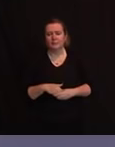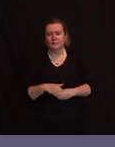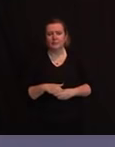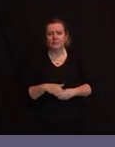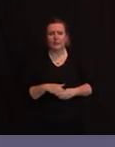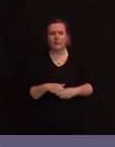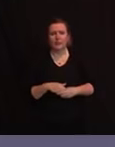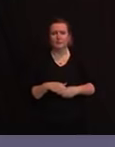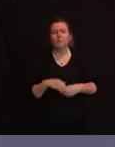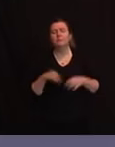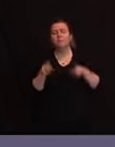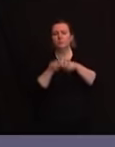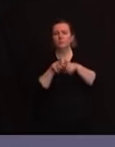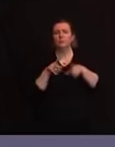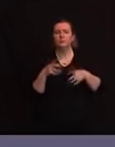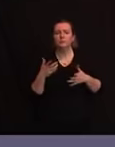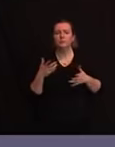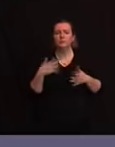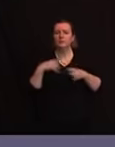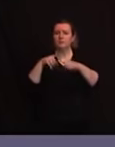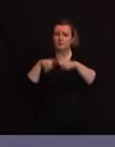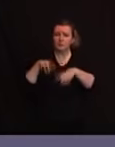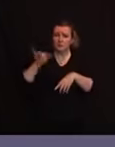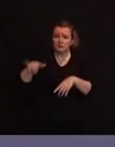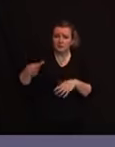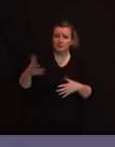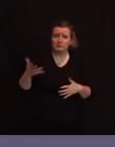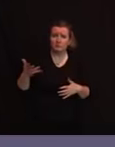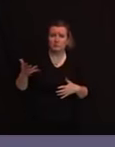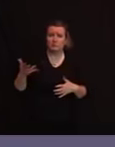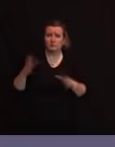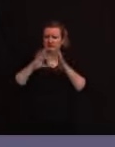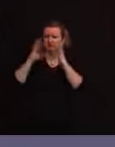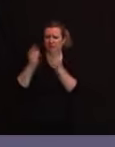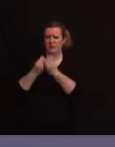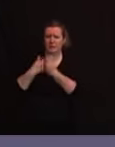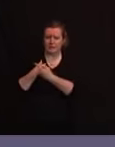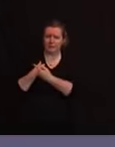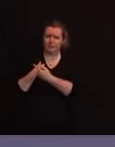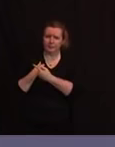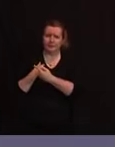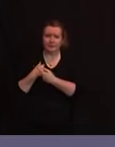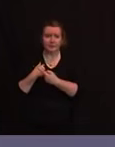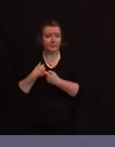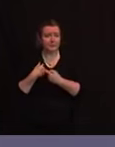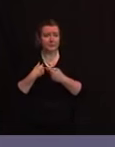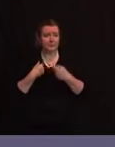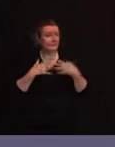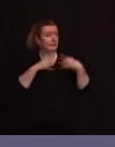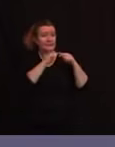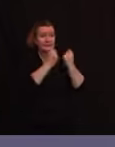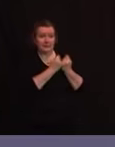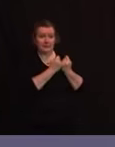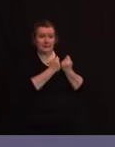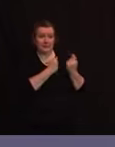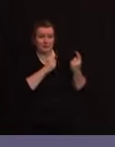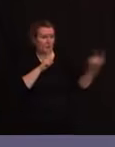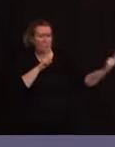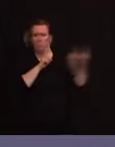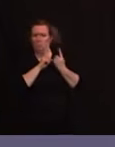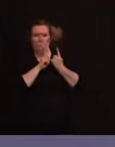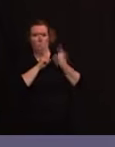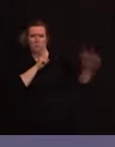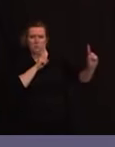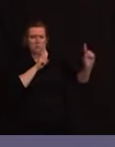most importantly, the colleagues don't come near me. They let me come into these sessions last and leave first. I'm in a